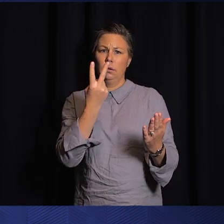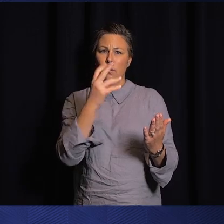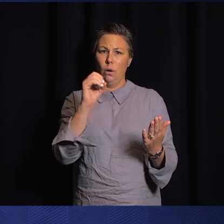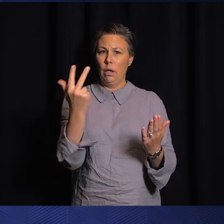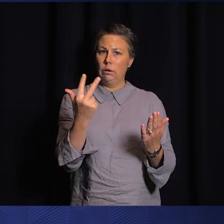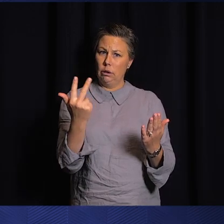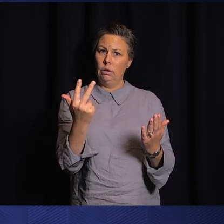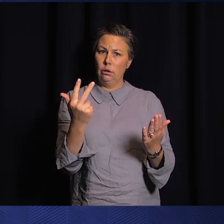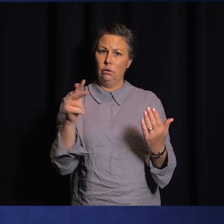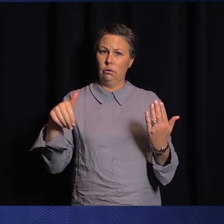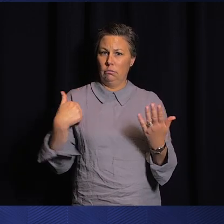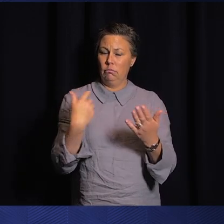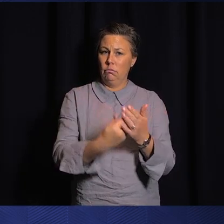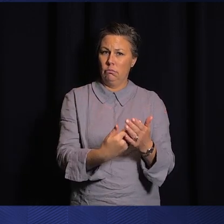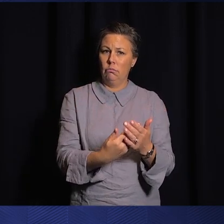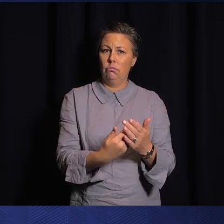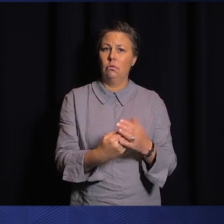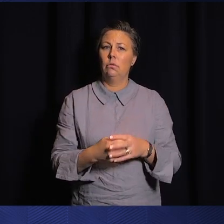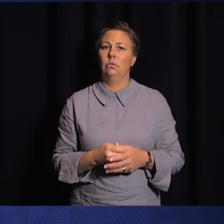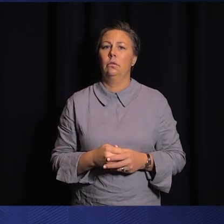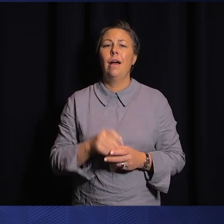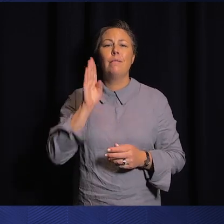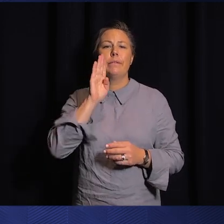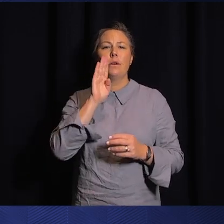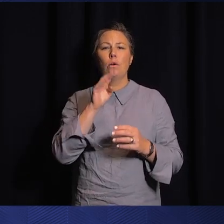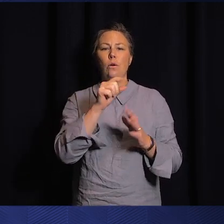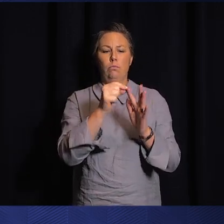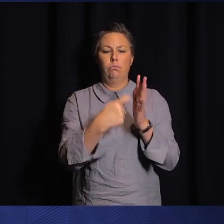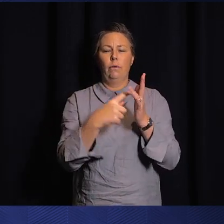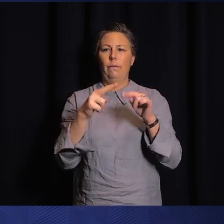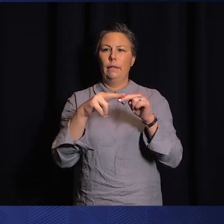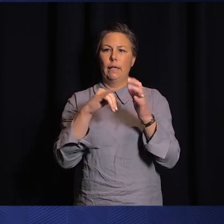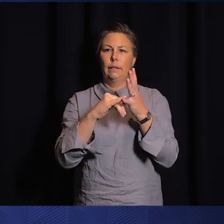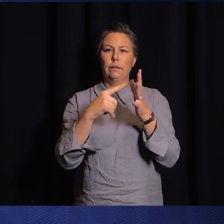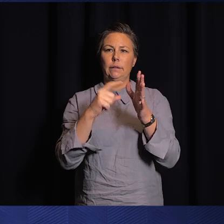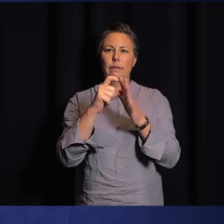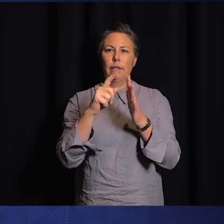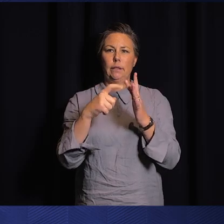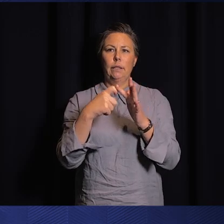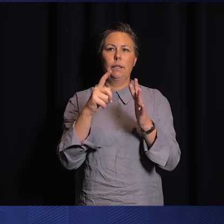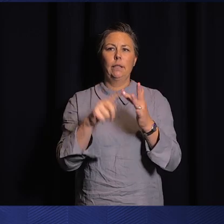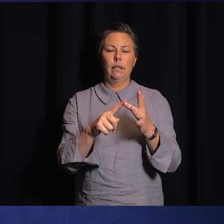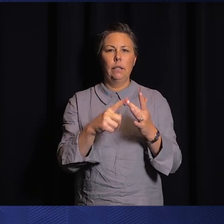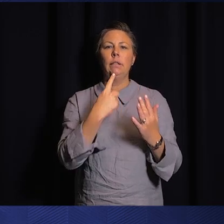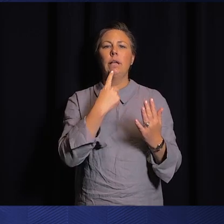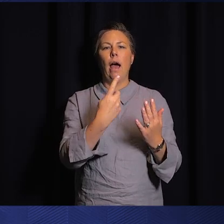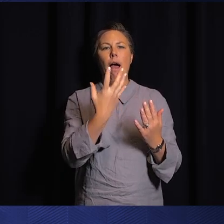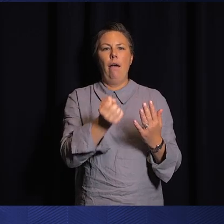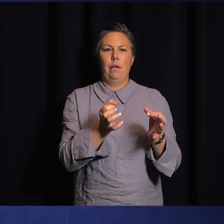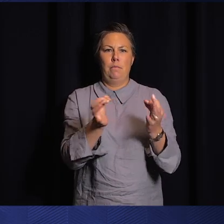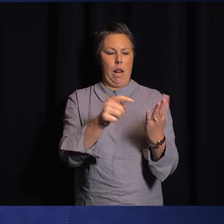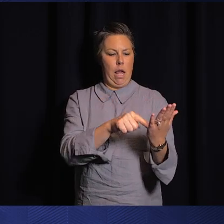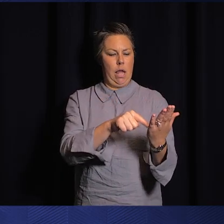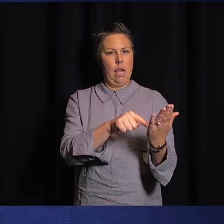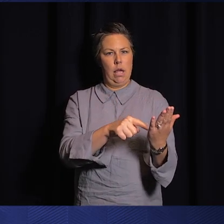2018. We've heard from Professor Siddiqui about the action plan and the importance of implementation.